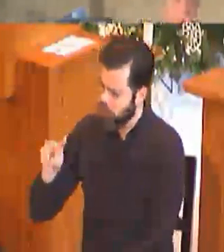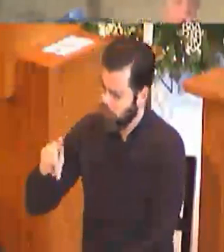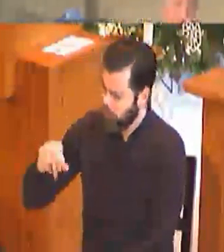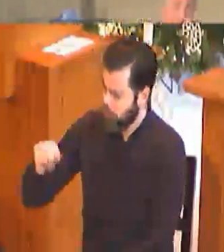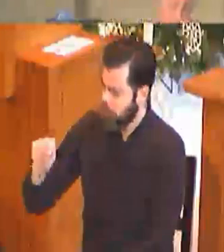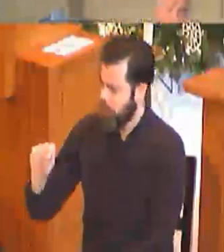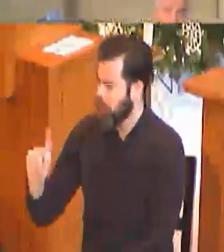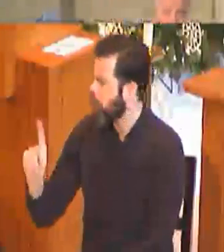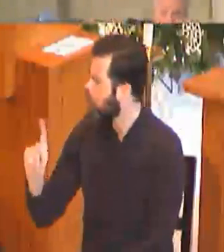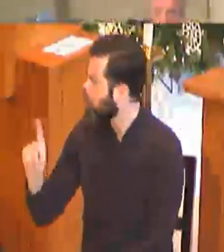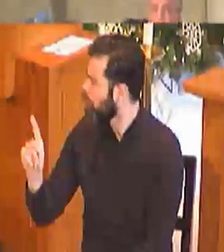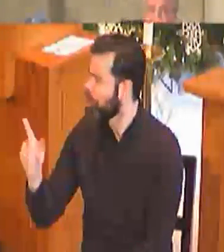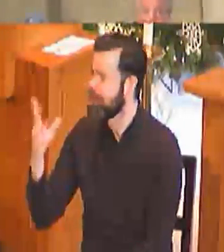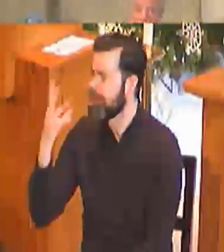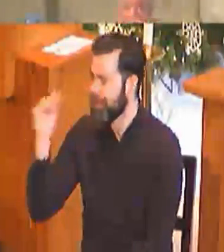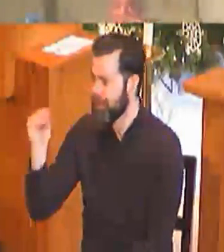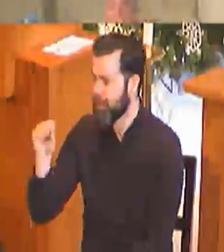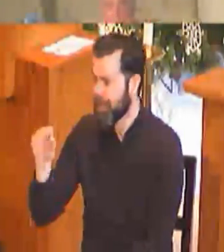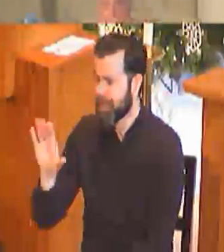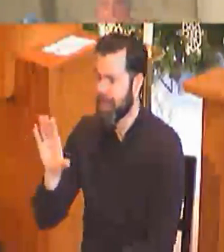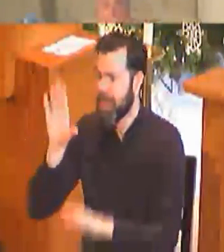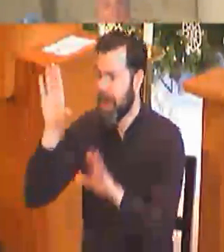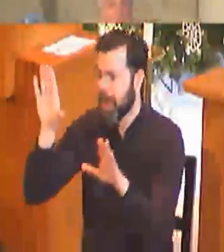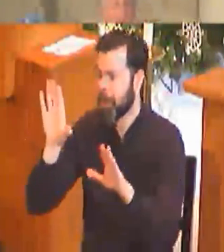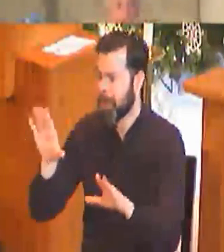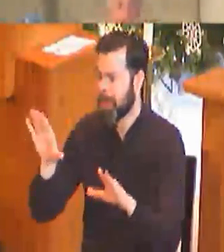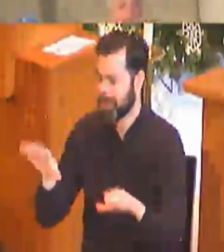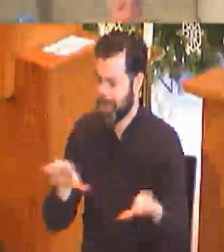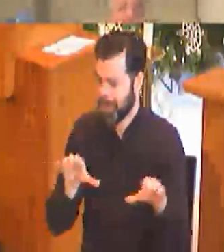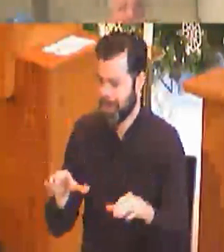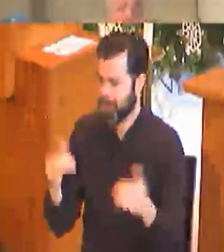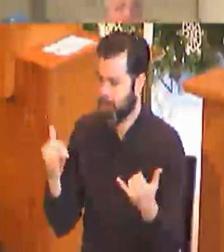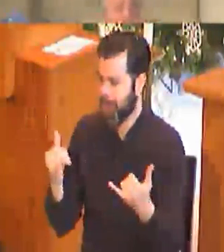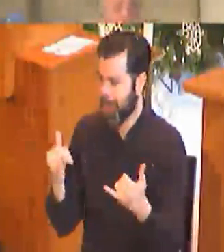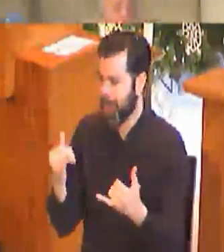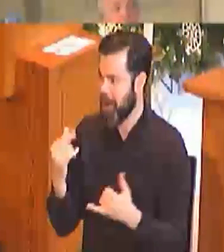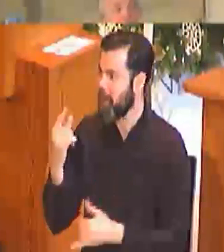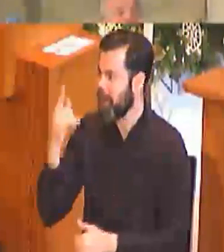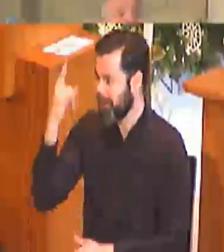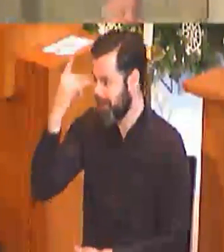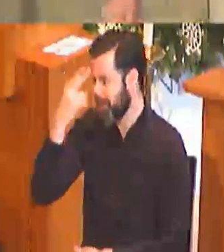doing amazing things. In fact, he's in Hawaii right now.